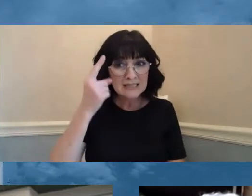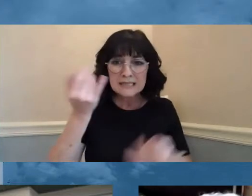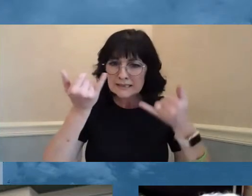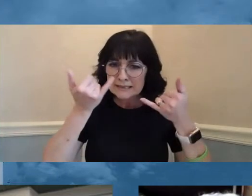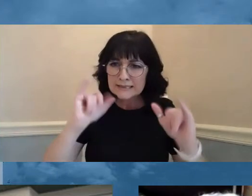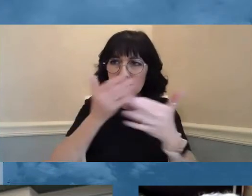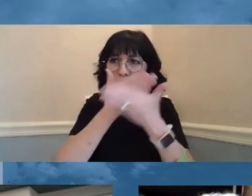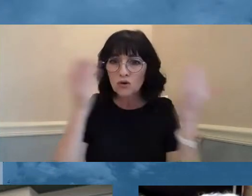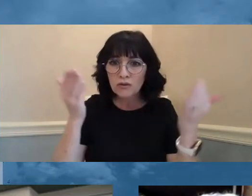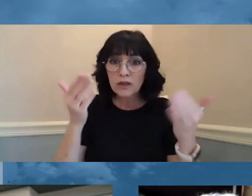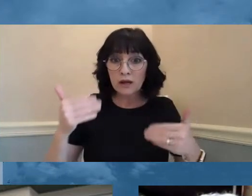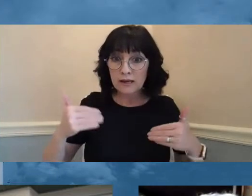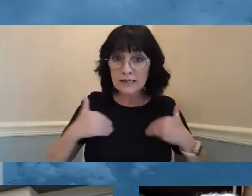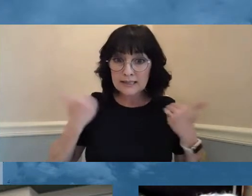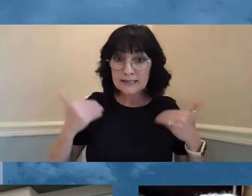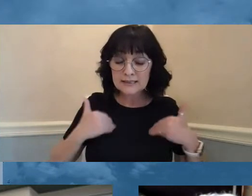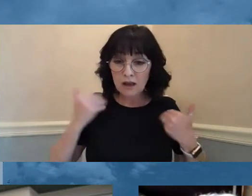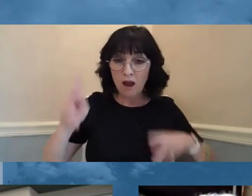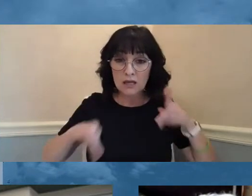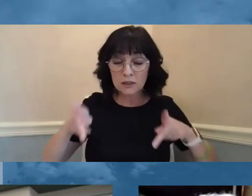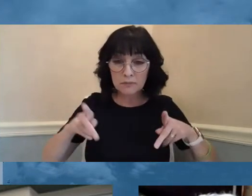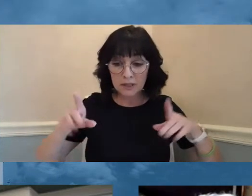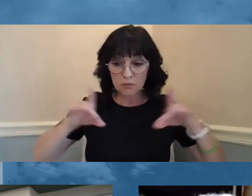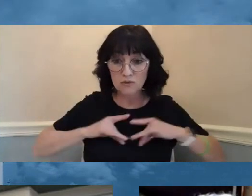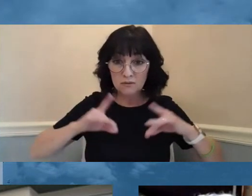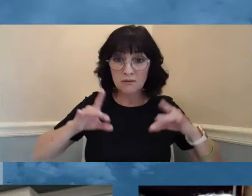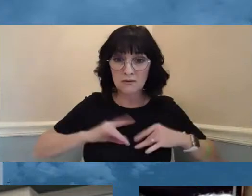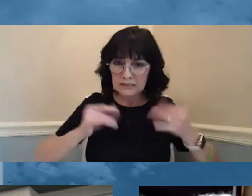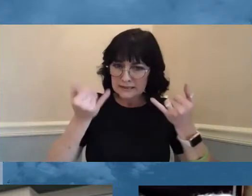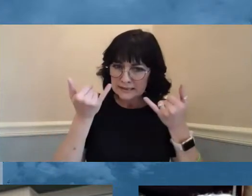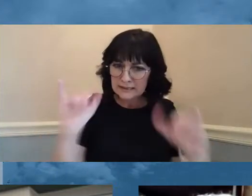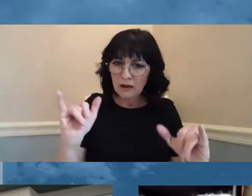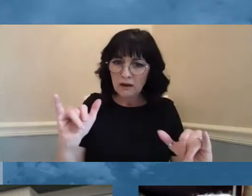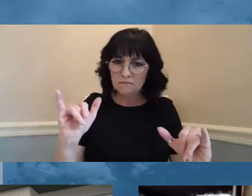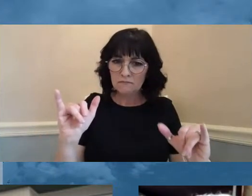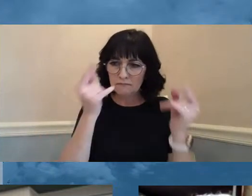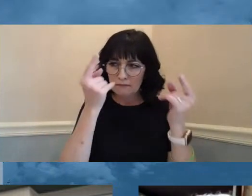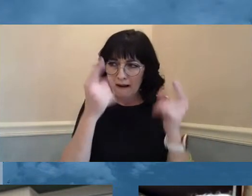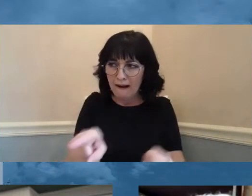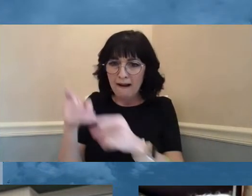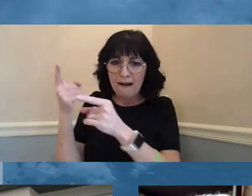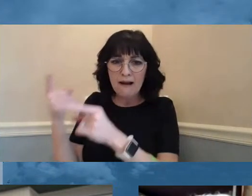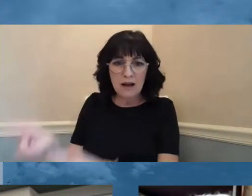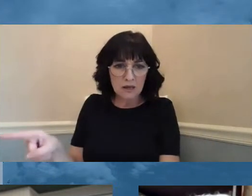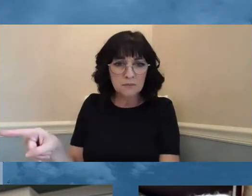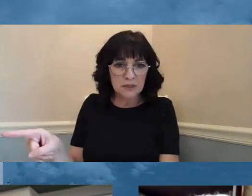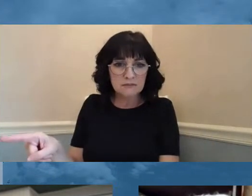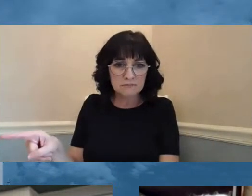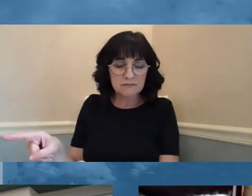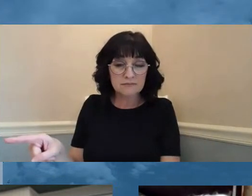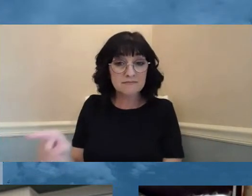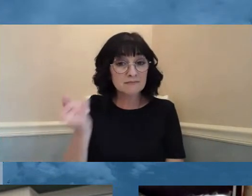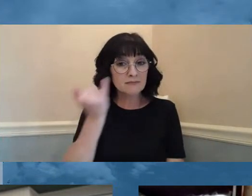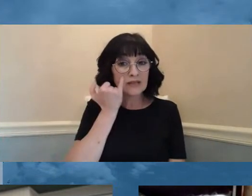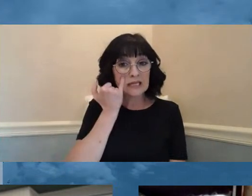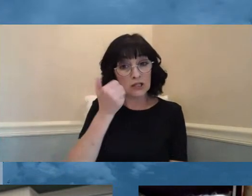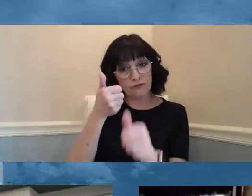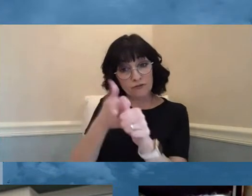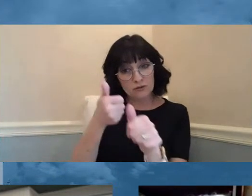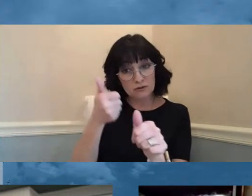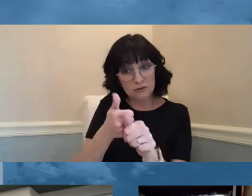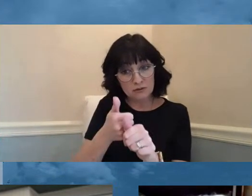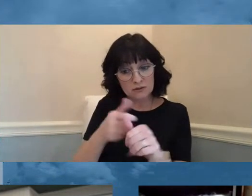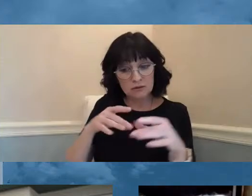there. And even though the numbers are good, if you're the one that gets COVID-19, or if your family member is the one that gets COVID-19, it